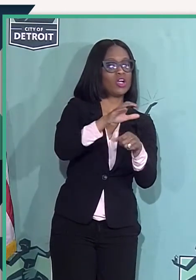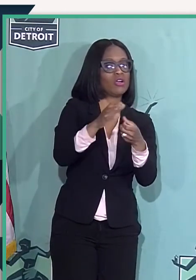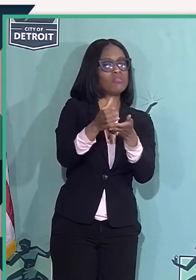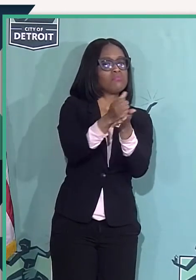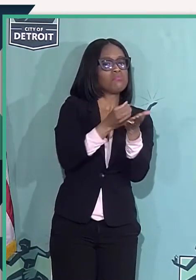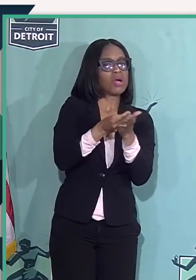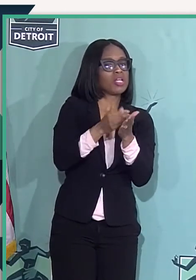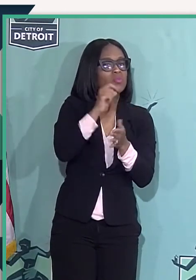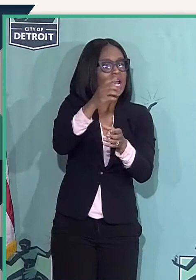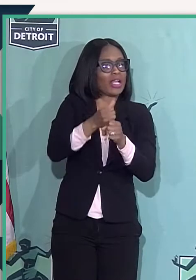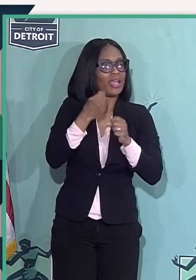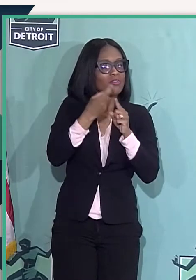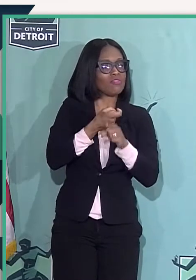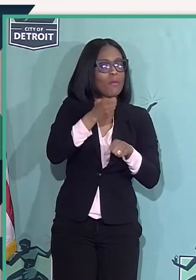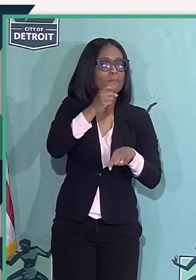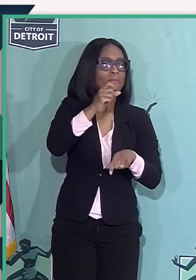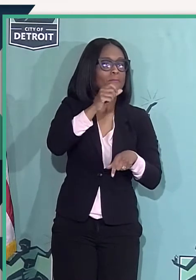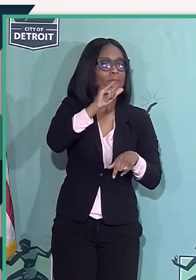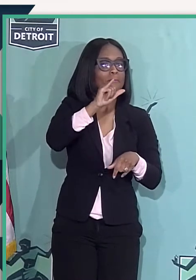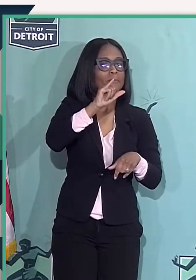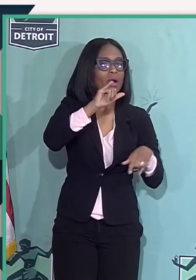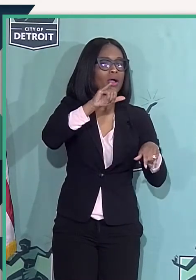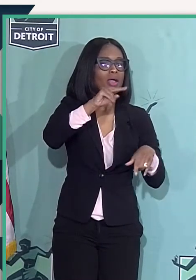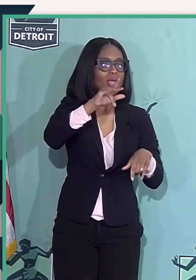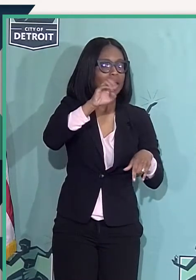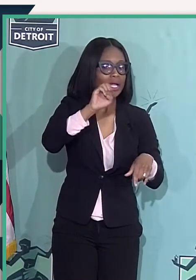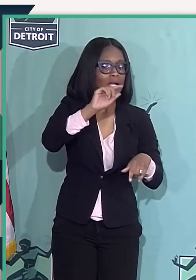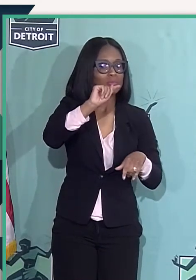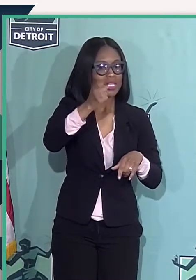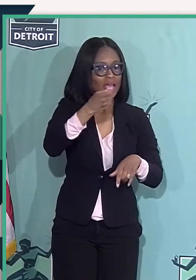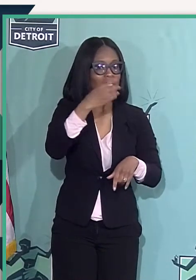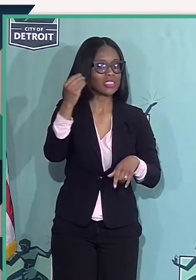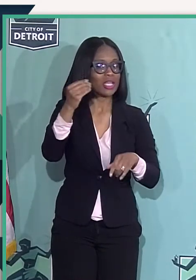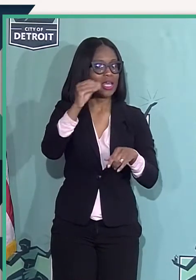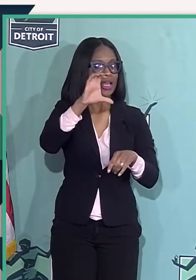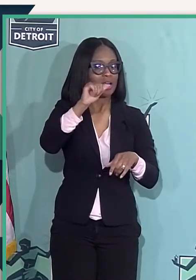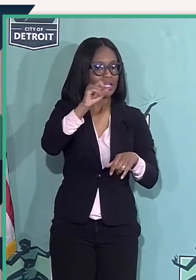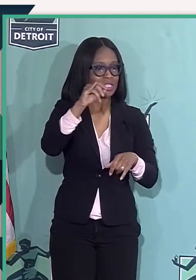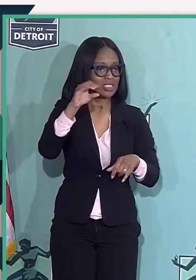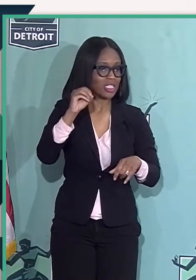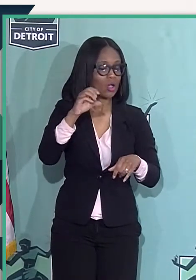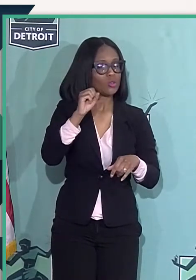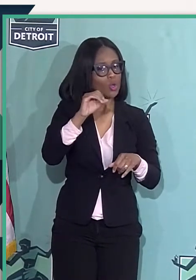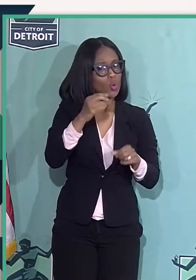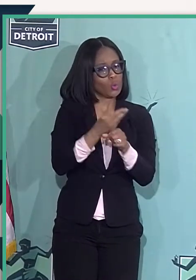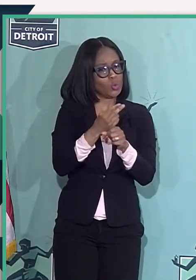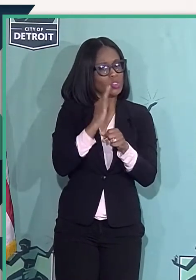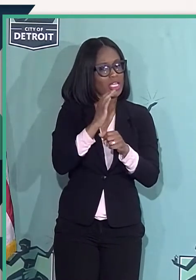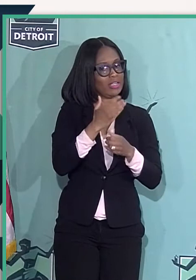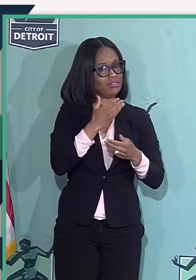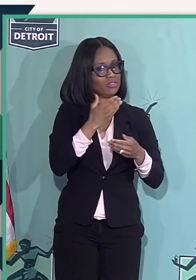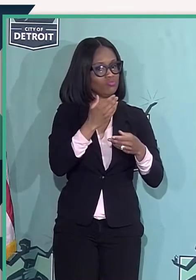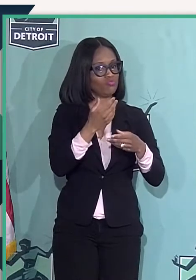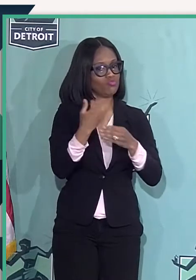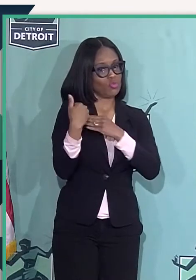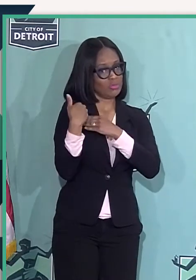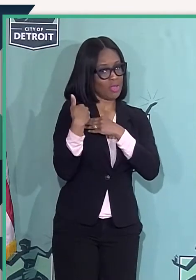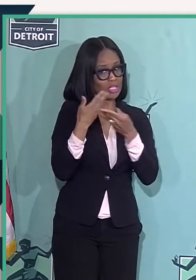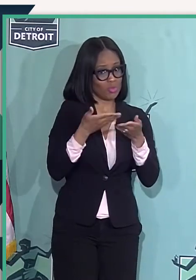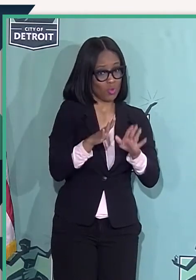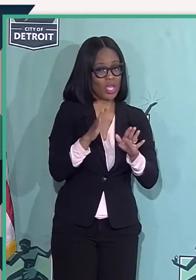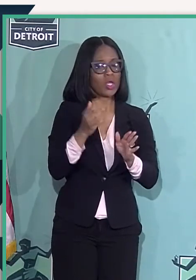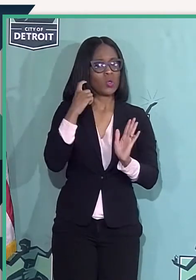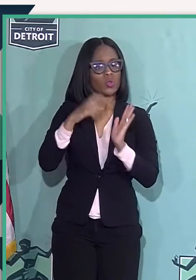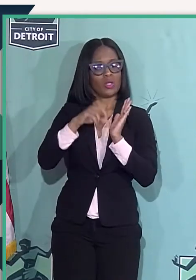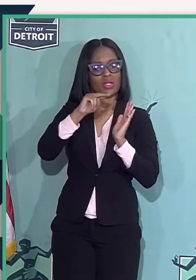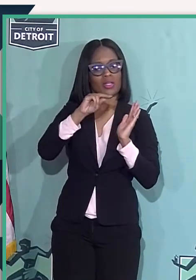basically is the way that we have approached this, and we think it's a responsible way. Now I see Nancy Pelosi